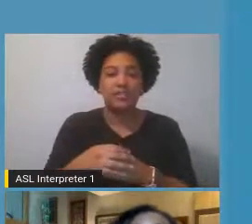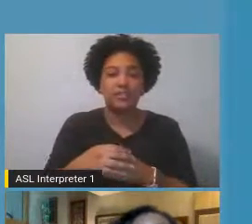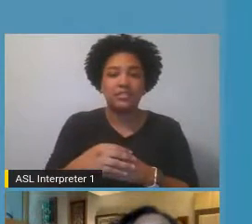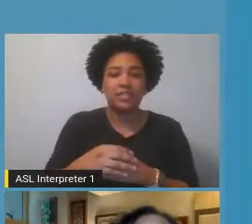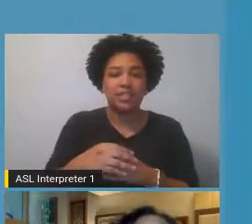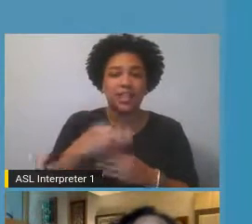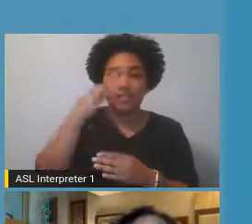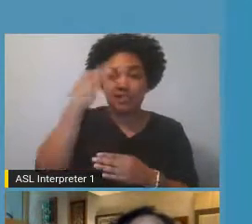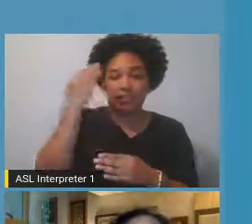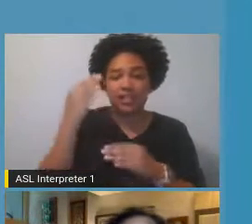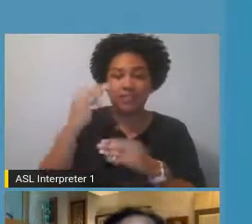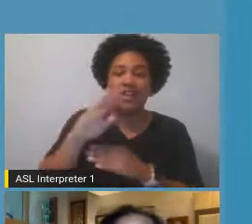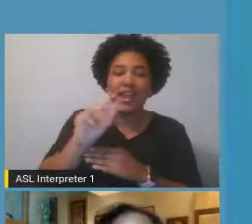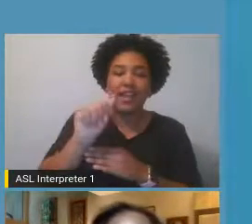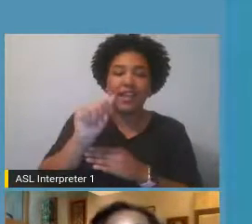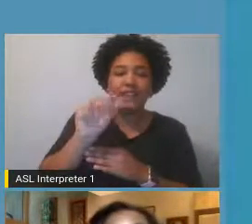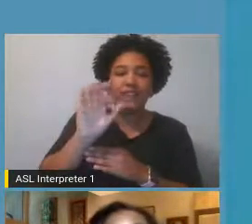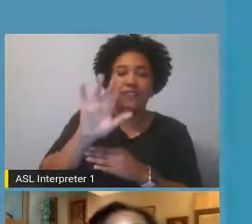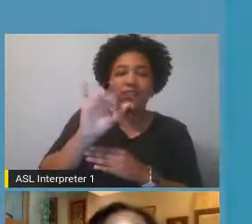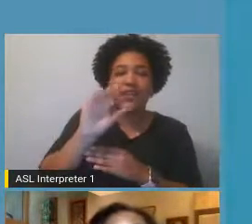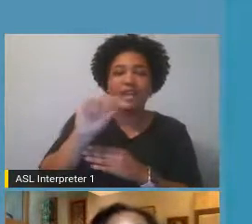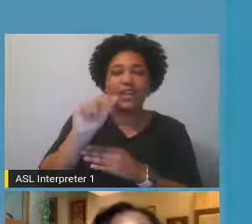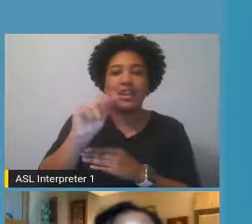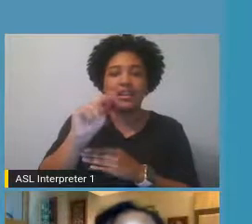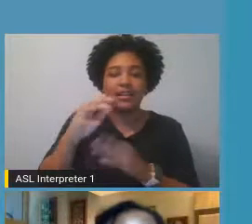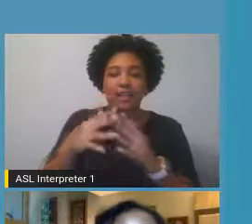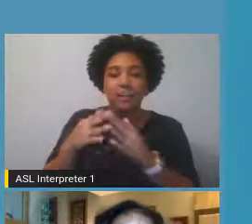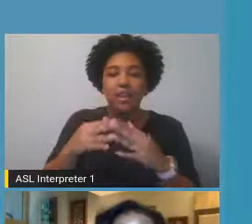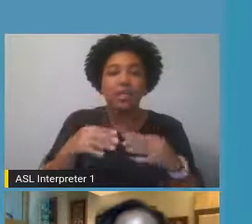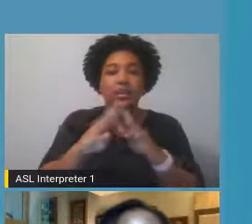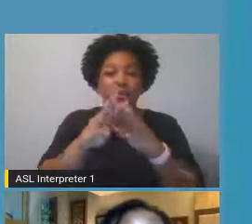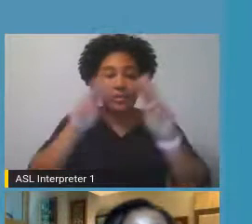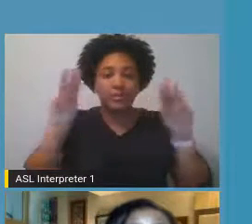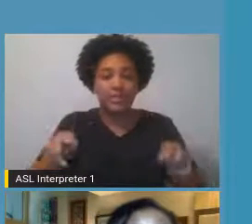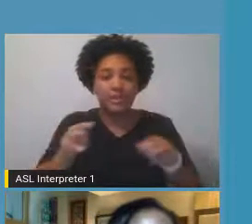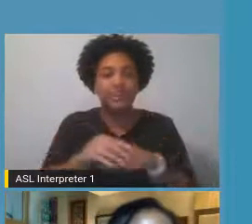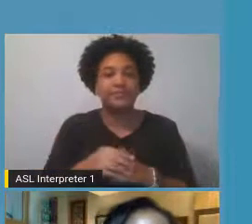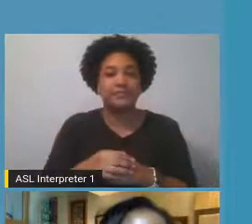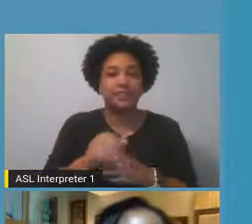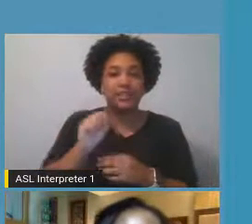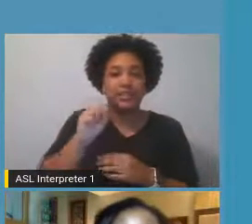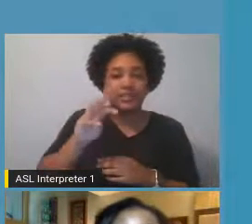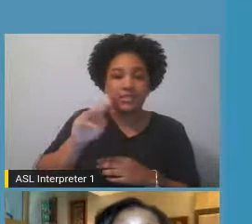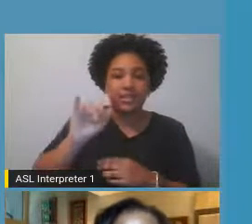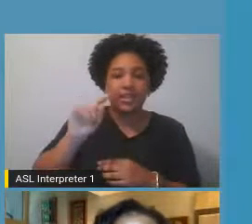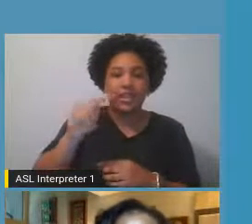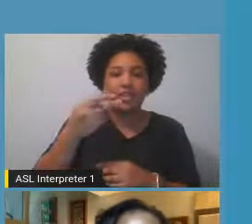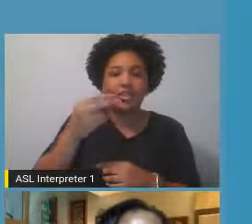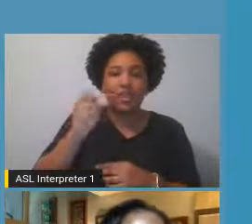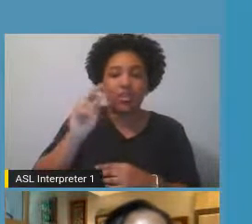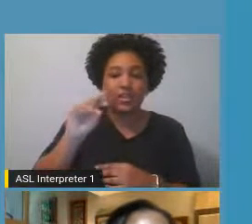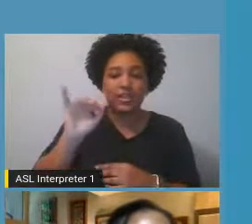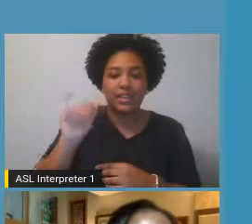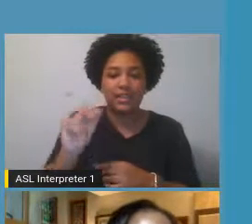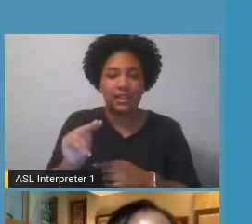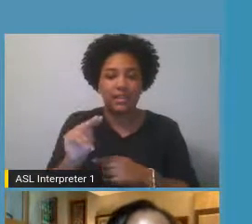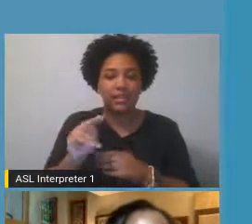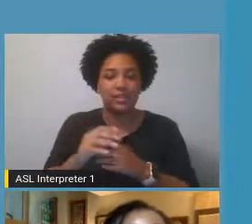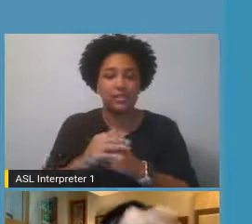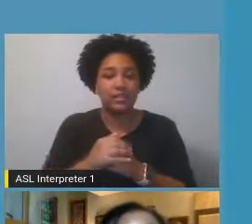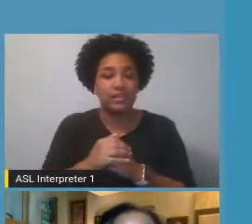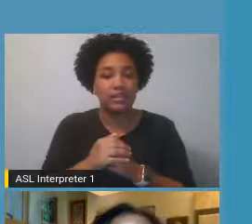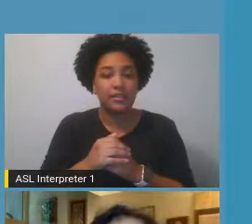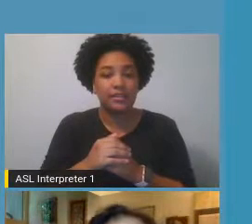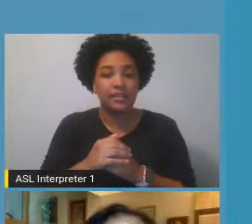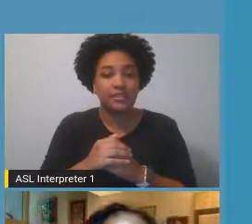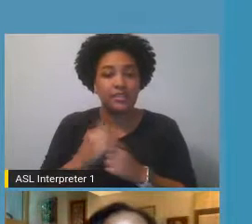So the Smithsonian, the African American Museum, again, in talking about underrepresented communities,